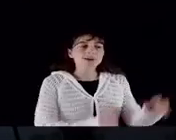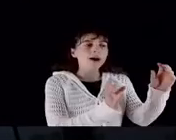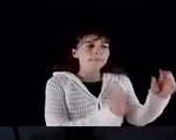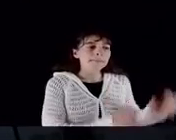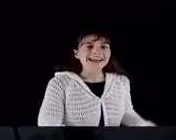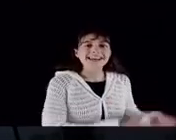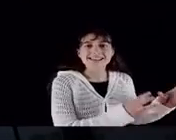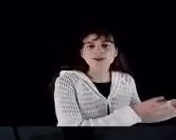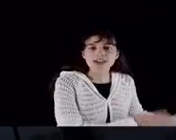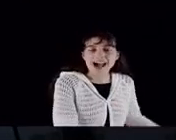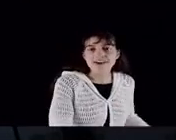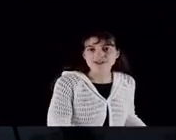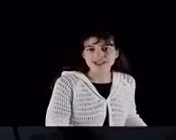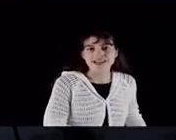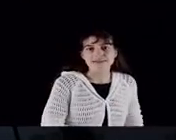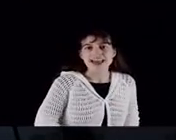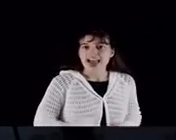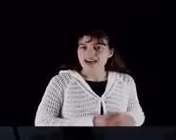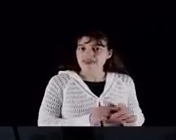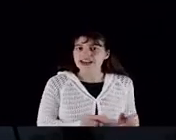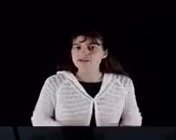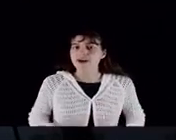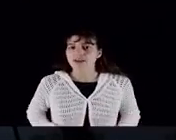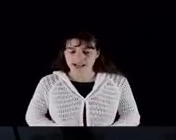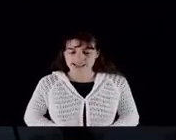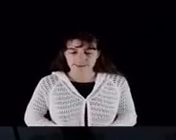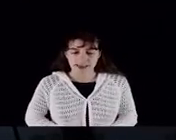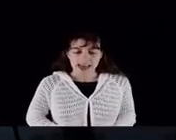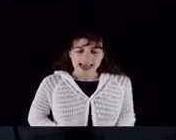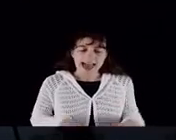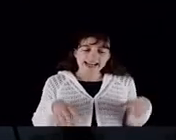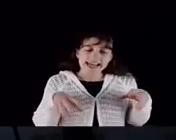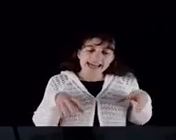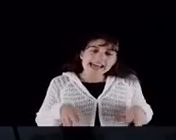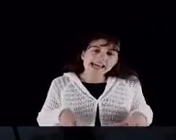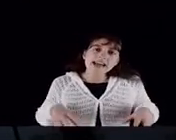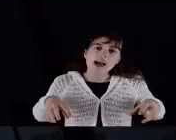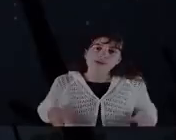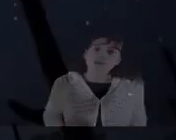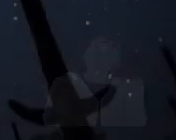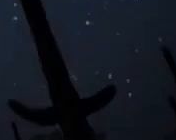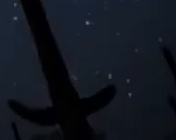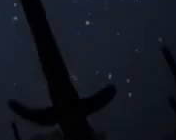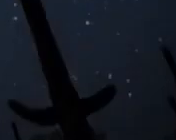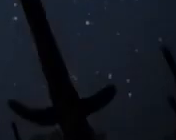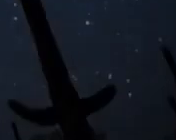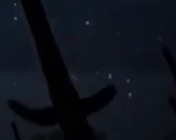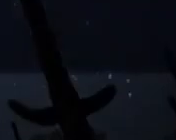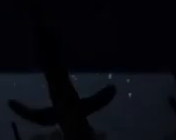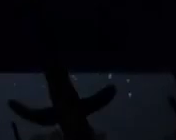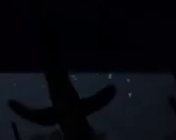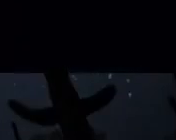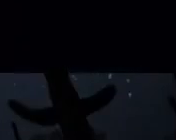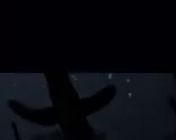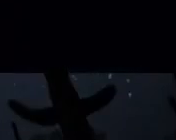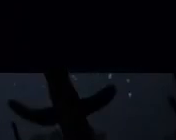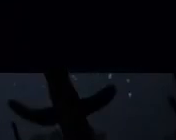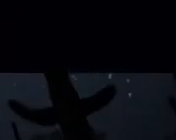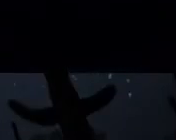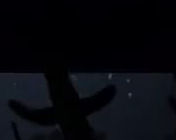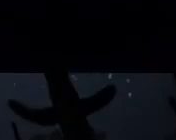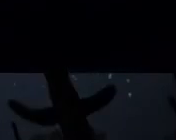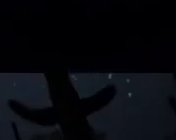would command his household after him, and that is why I could bless him." And in and through this family environment, it